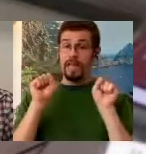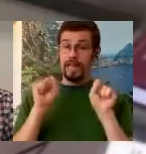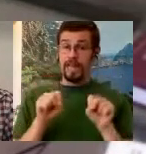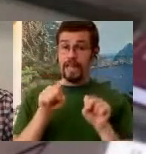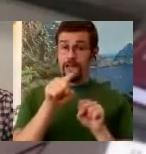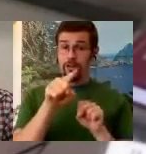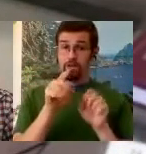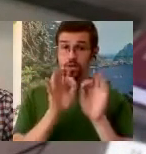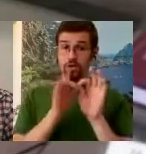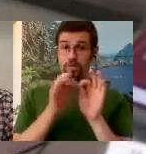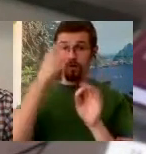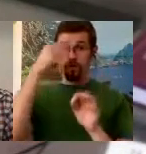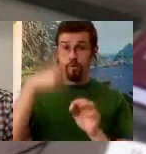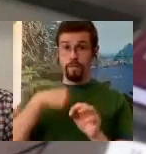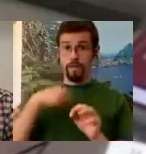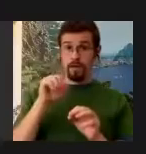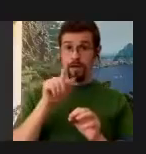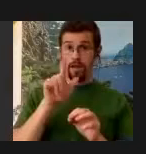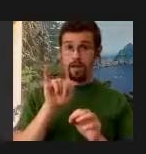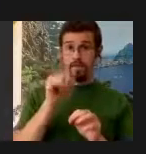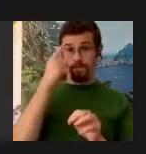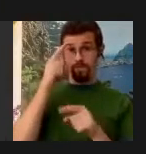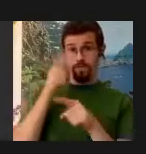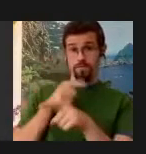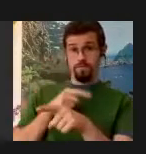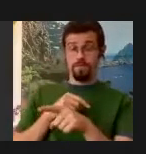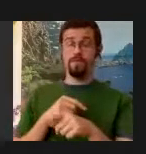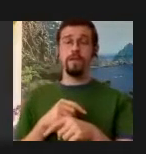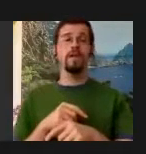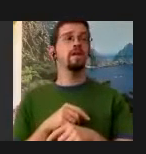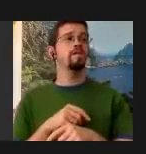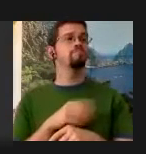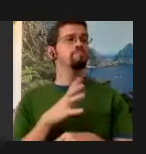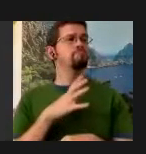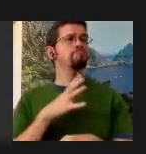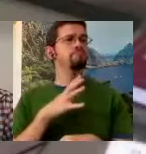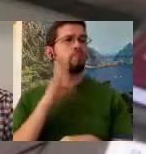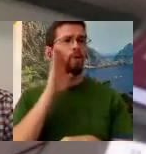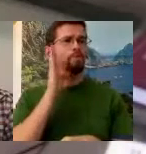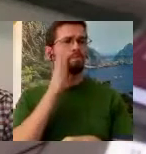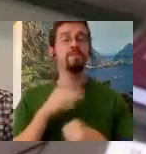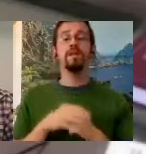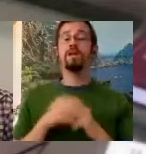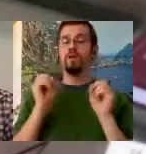me, Dolly? Yes, please. Okay.